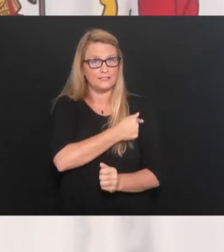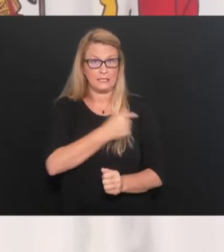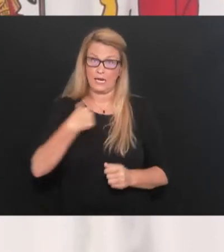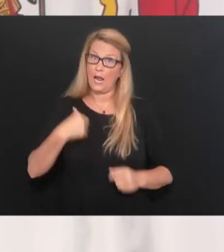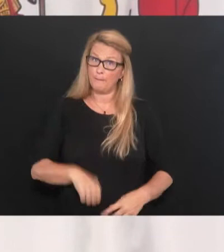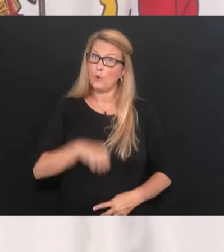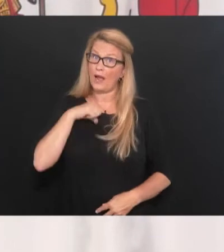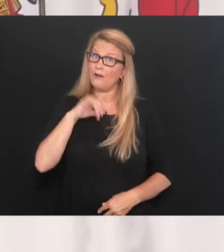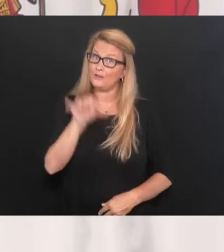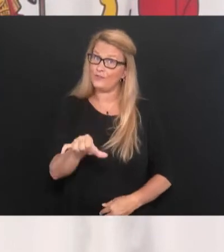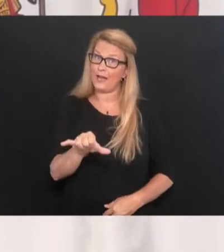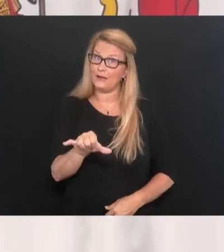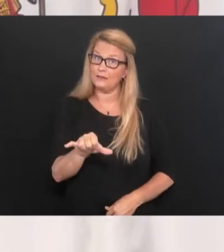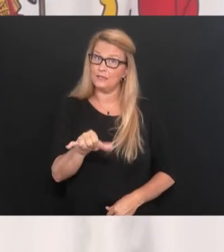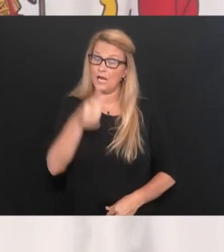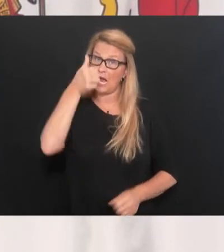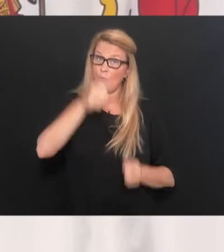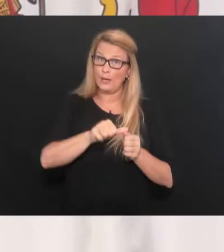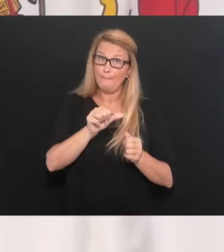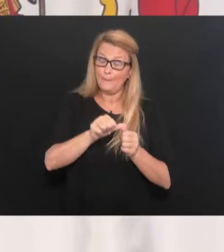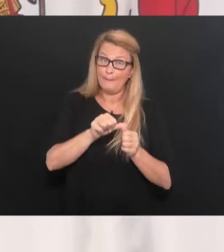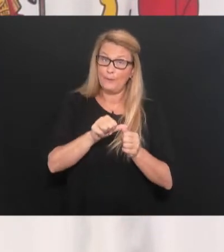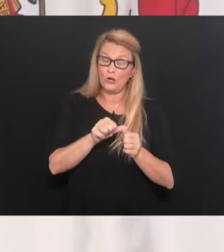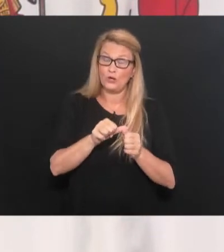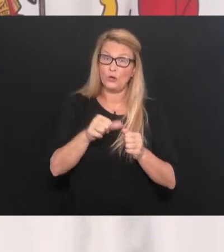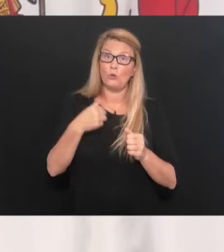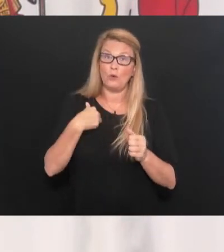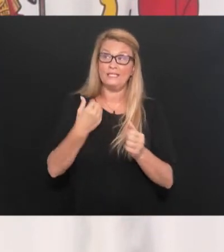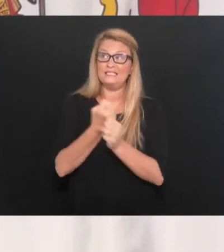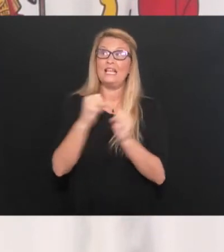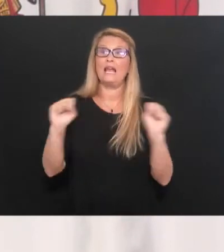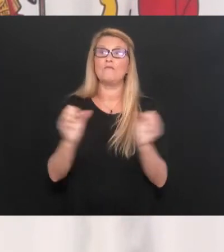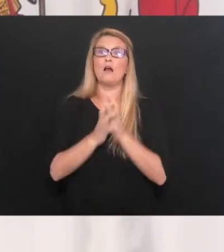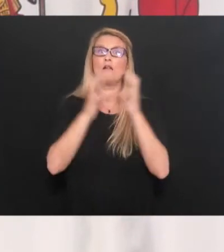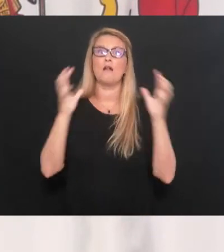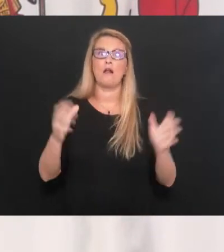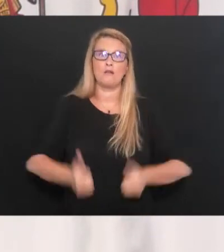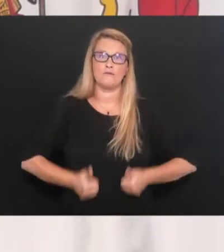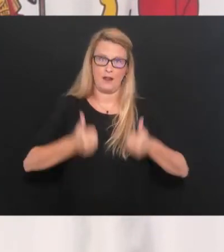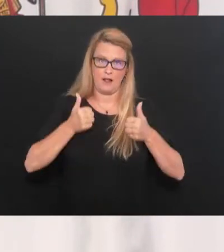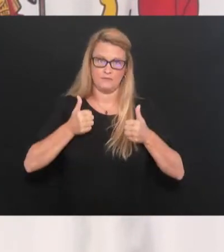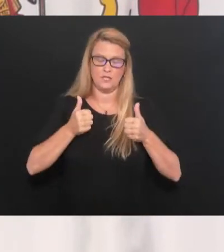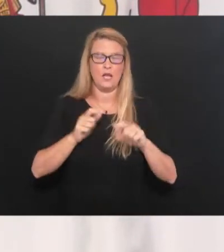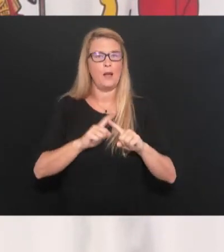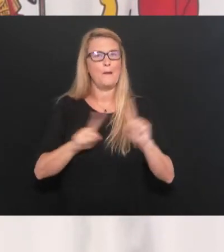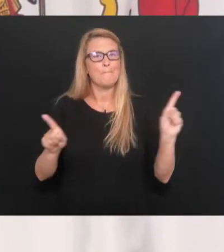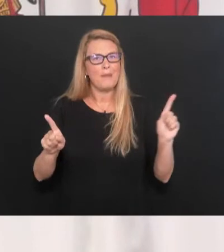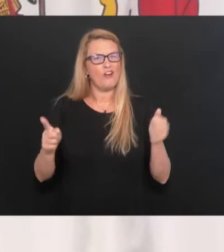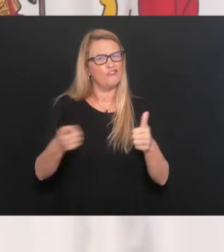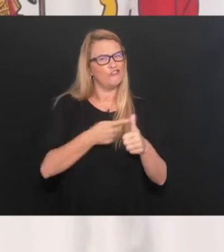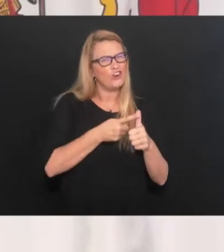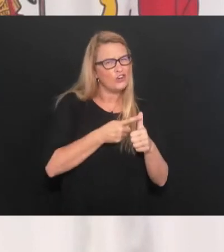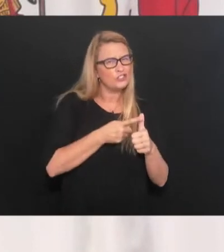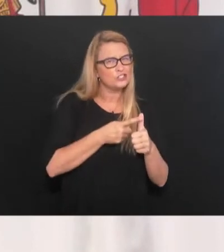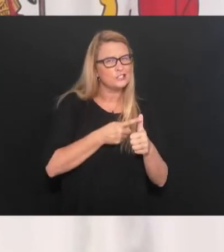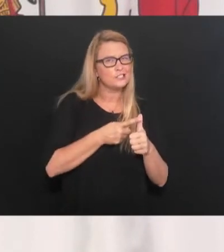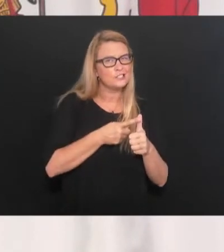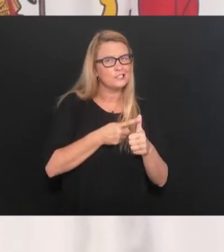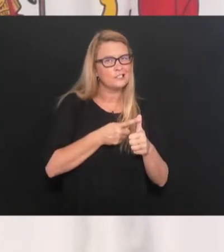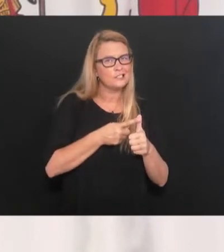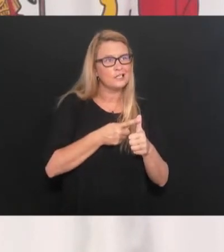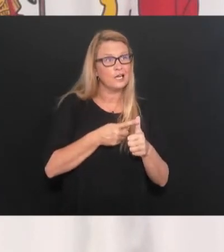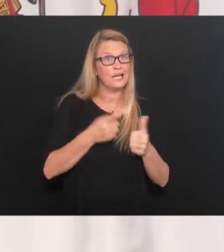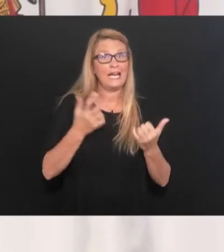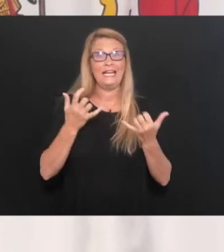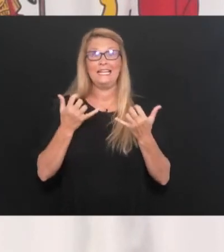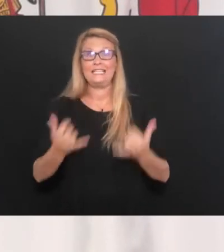that because I know without any question we saved a bunch of lives. But by being first and get out in front of it, we